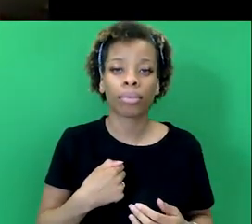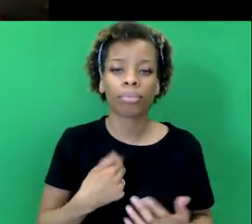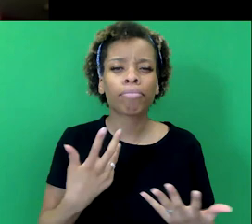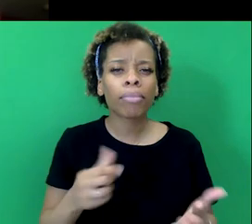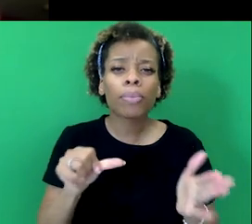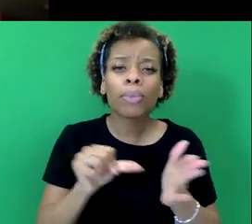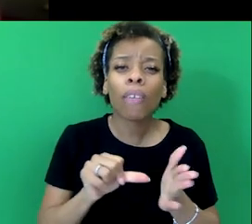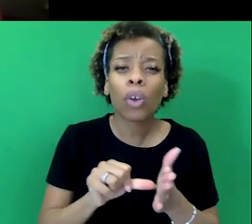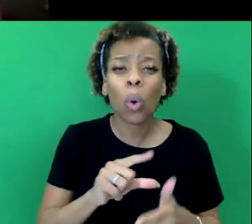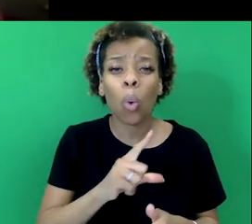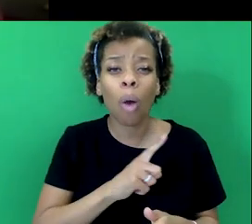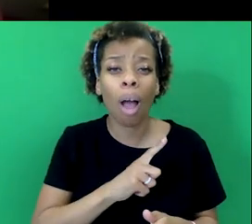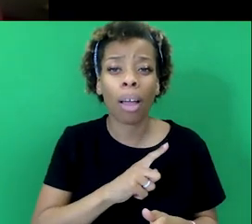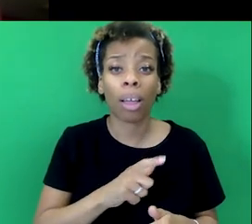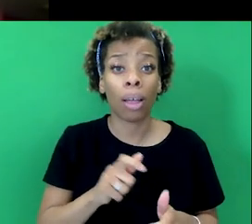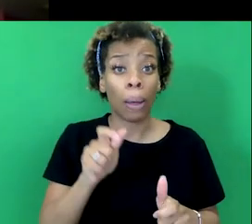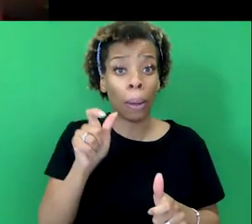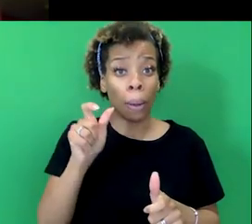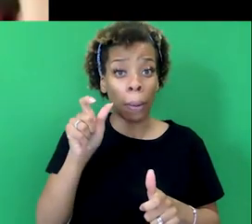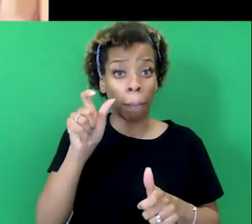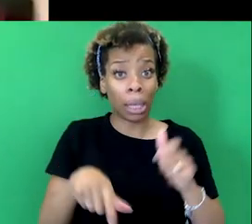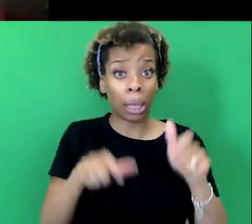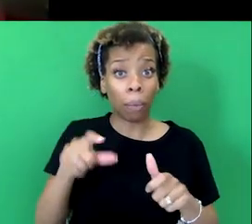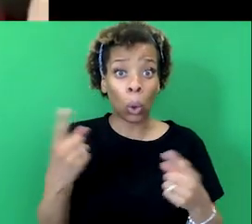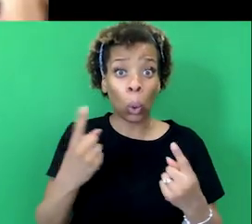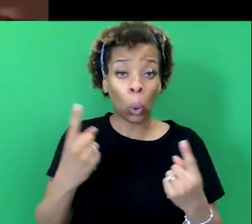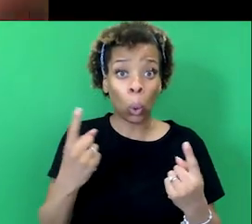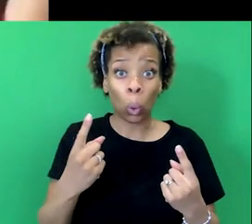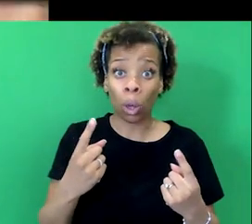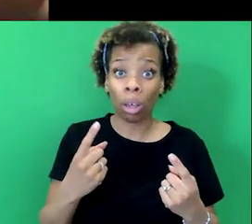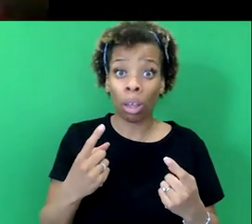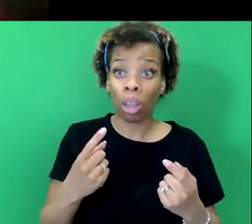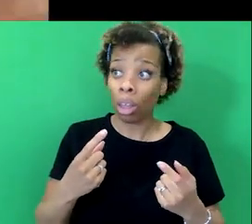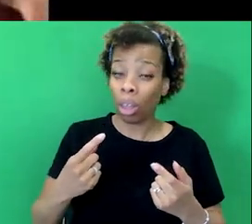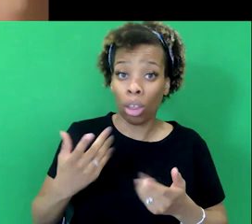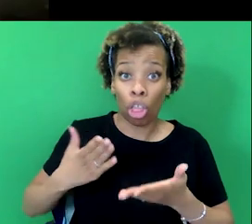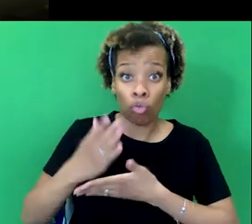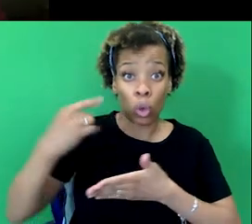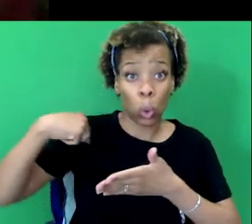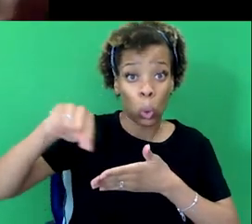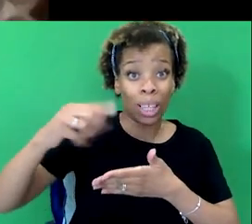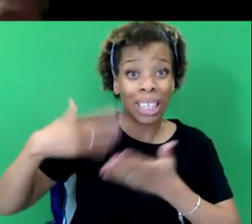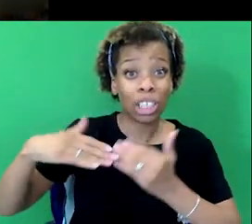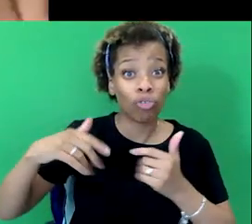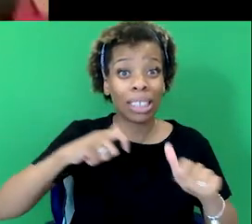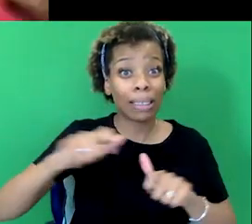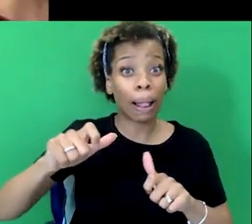protagonists, if the people who lived through it are still here. Yeah. And I'm thinking about